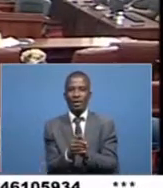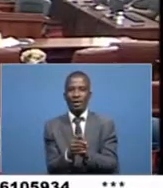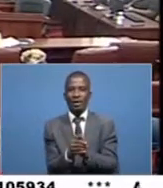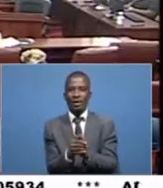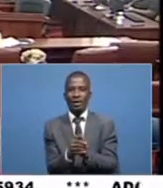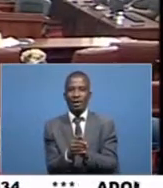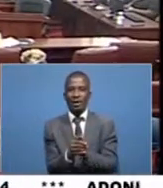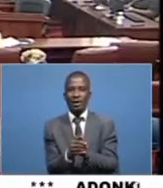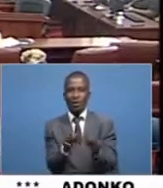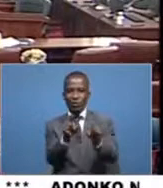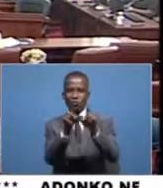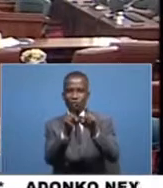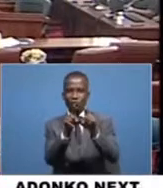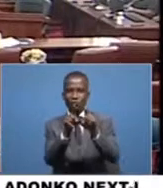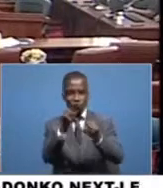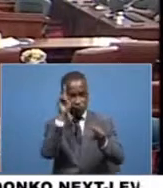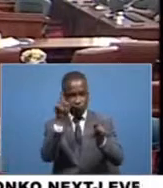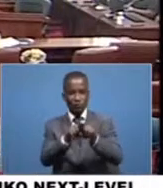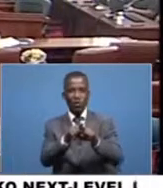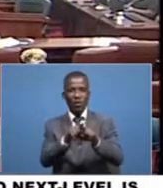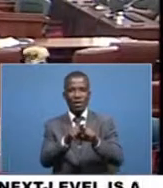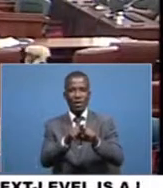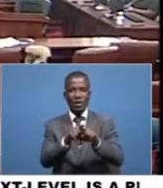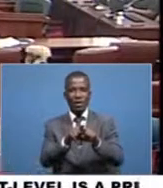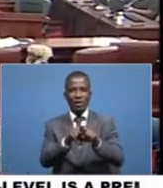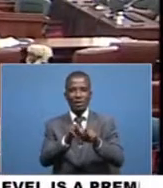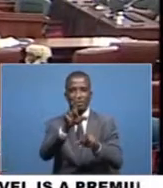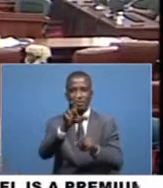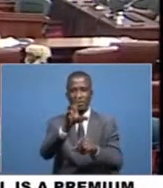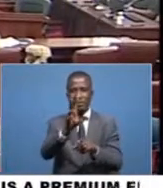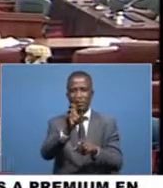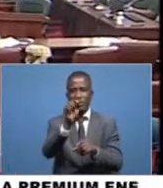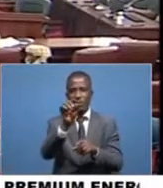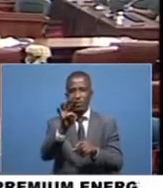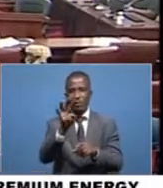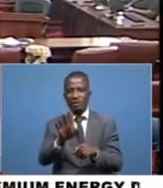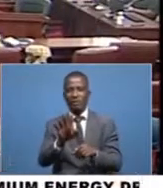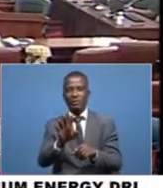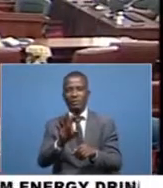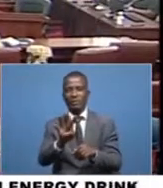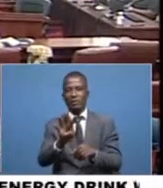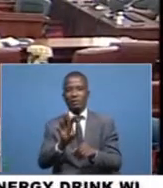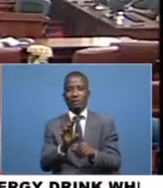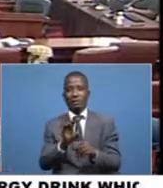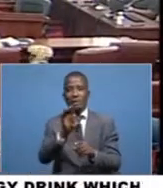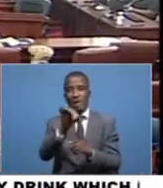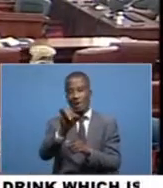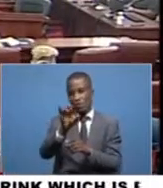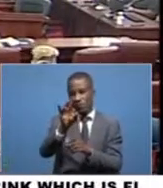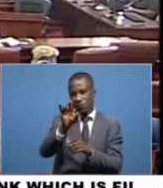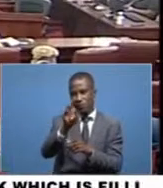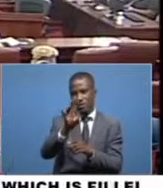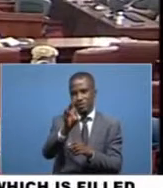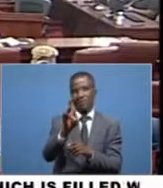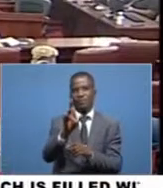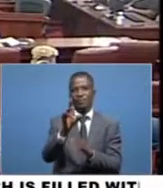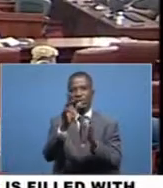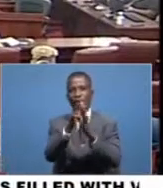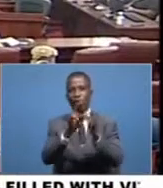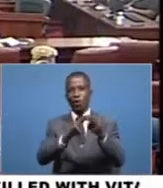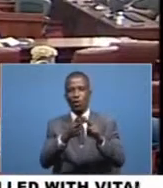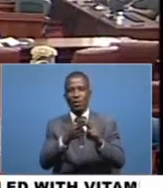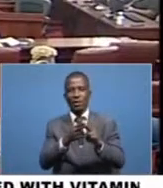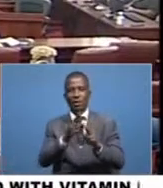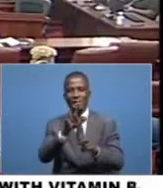relied on Order 36 Rule 4.3 of the High Court Civil Procedure Rule CR 47 and Order 38 Rule